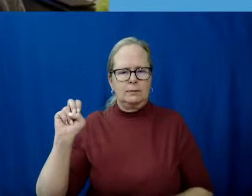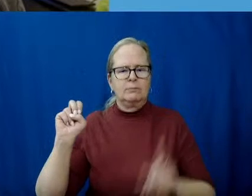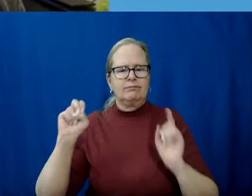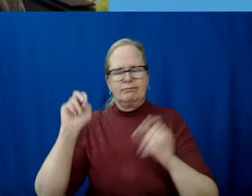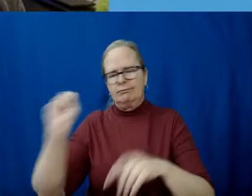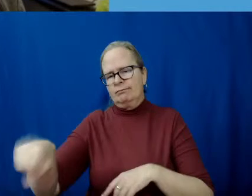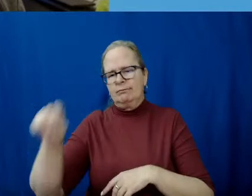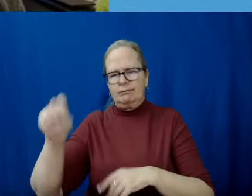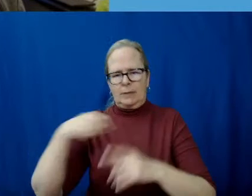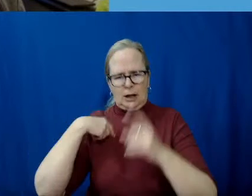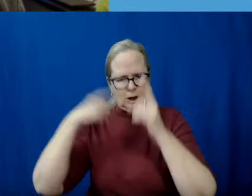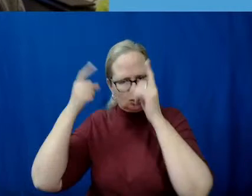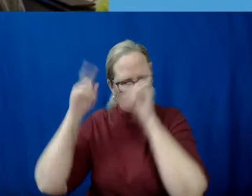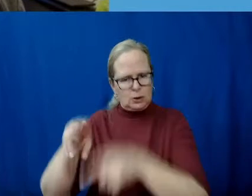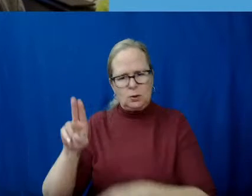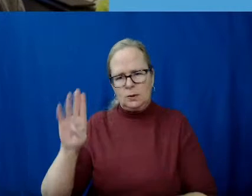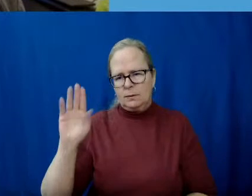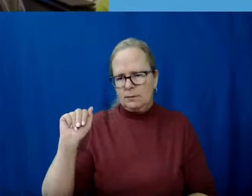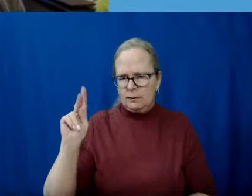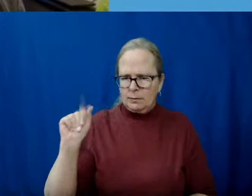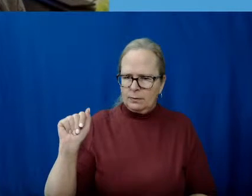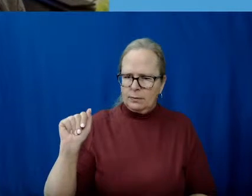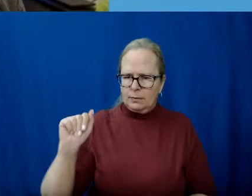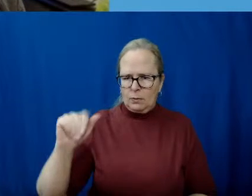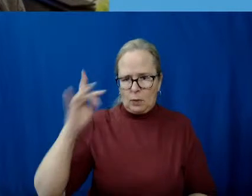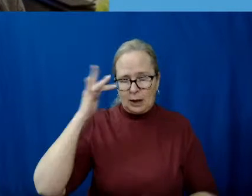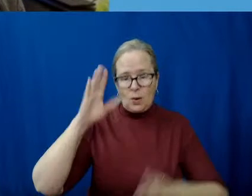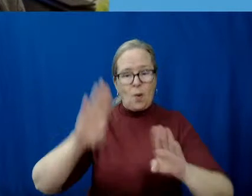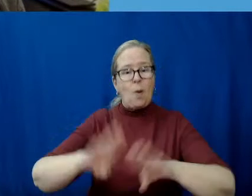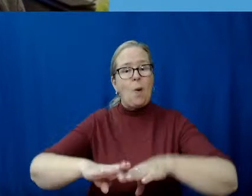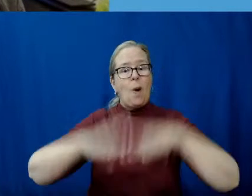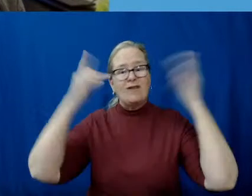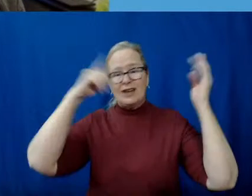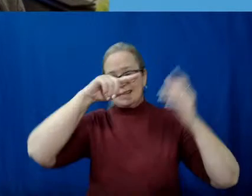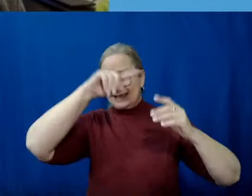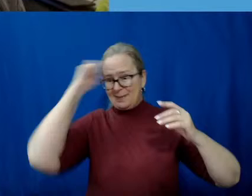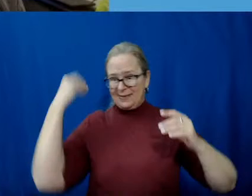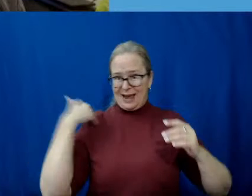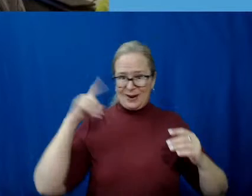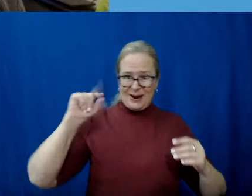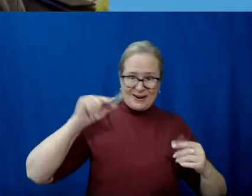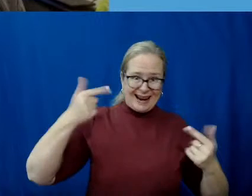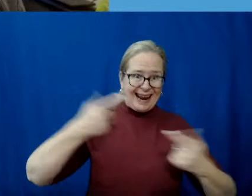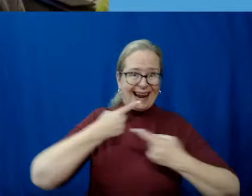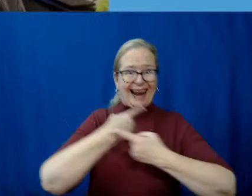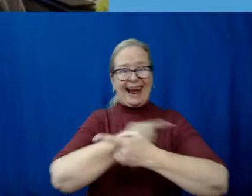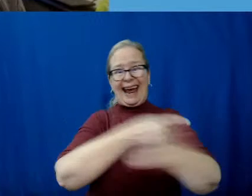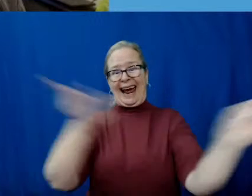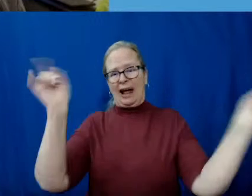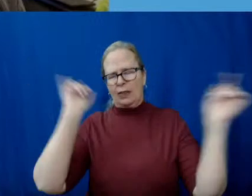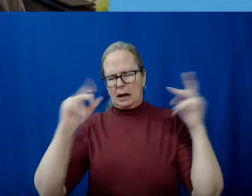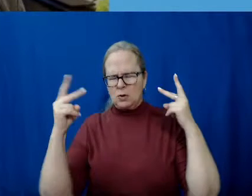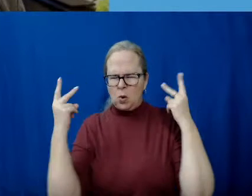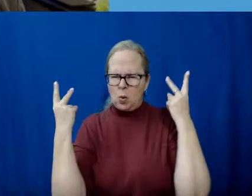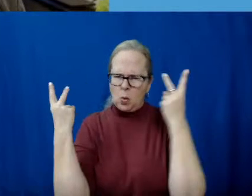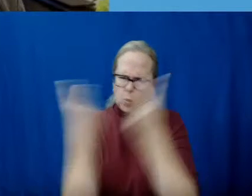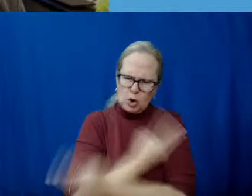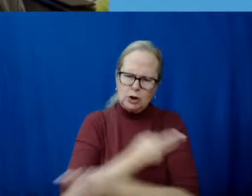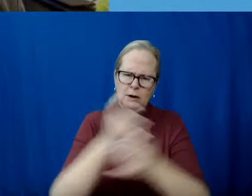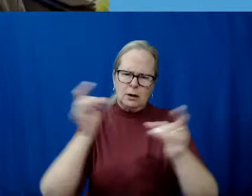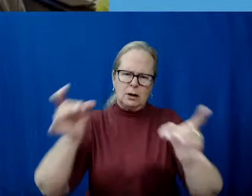said open for summer knowing that it was going to be a disaster. I think he cherry-picked data. I think he looked for the